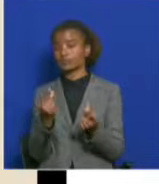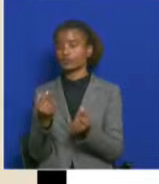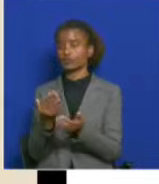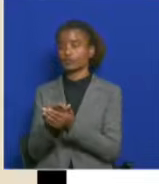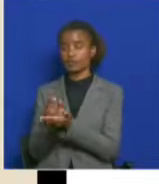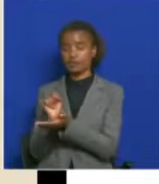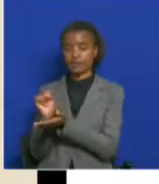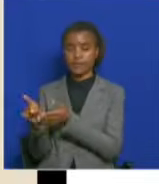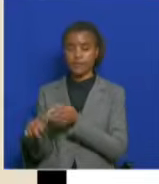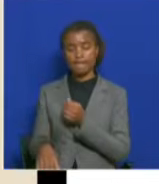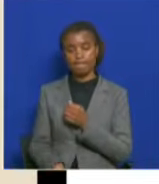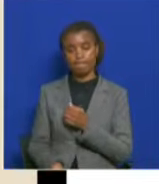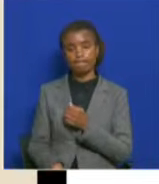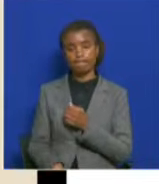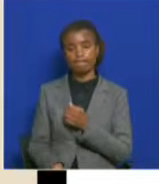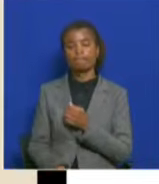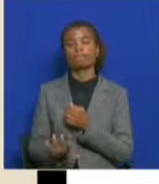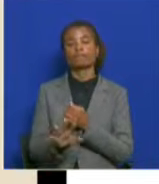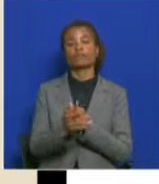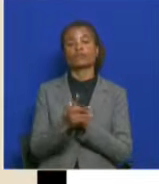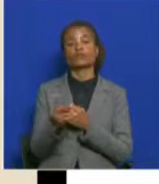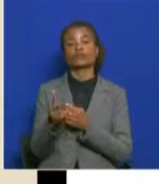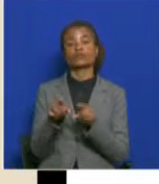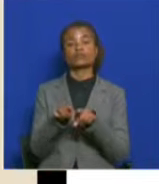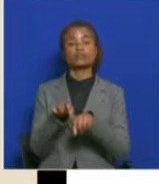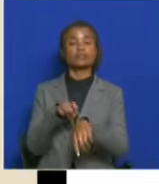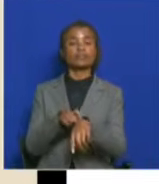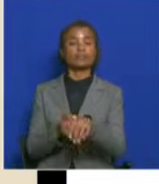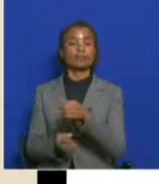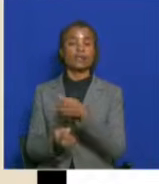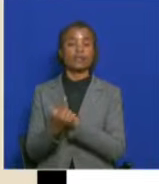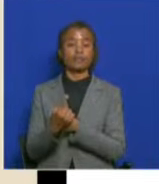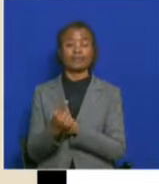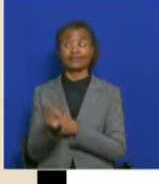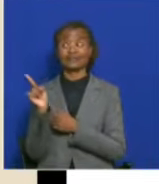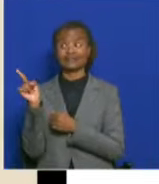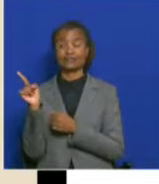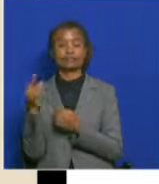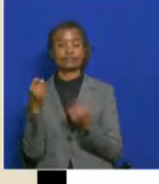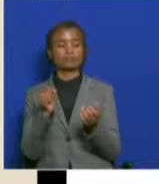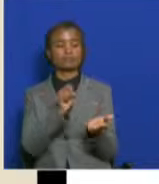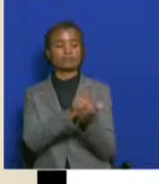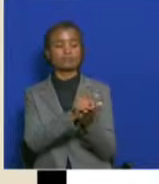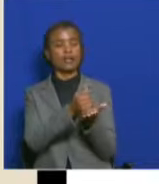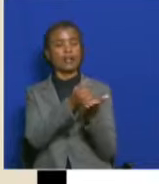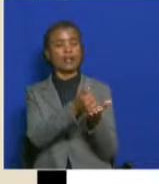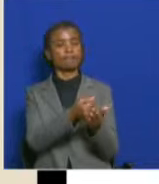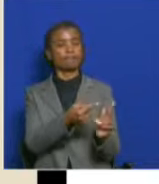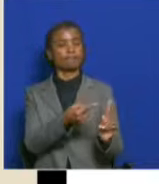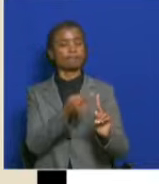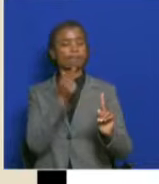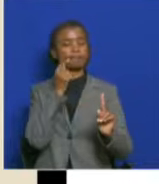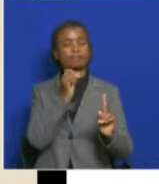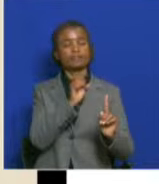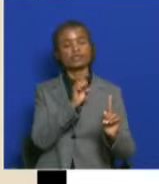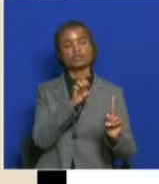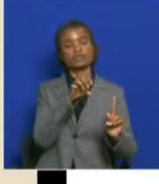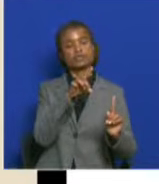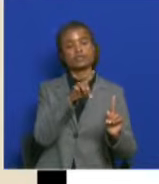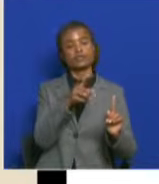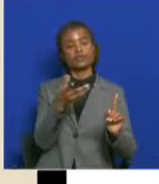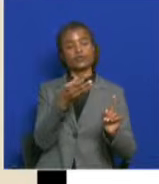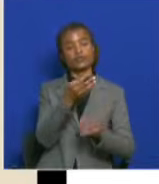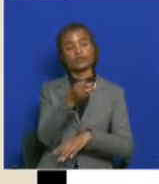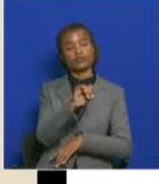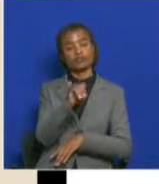there's a facilitation of a tender with Mr. Sayed, on 30 June 2021, there's a